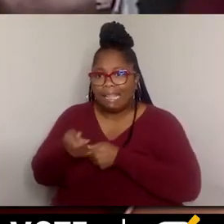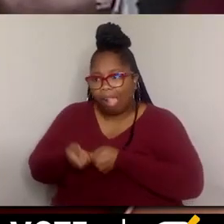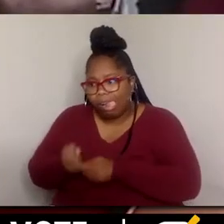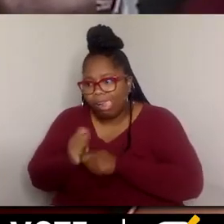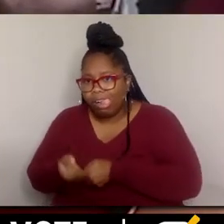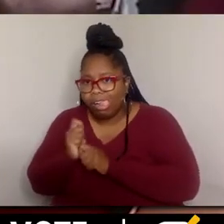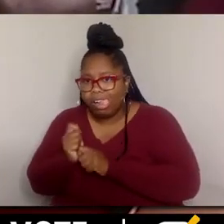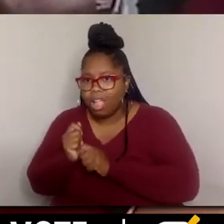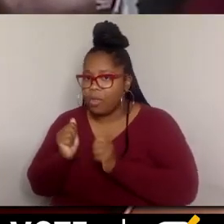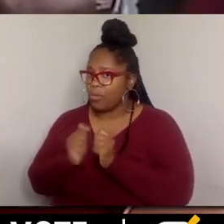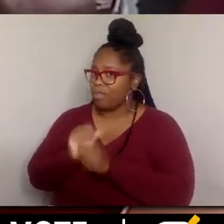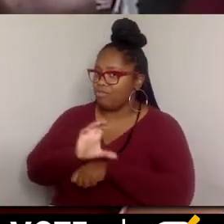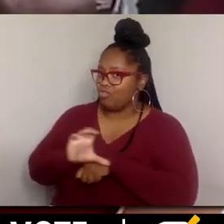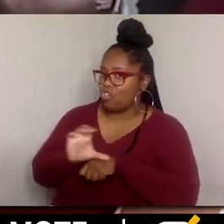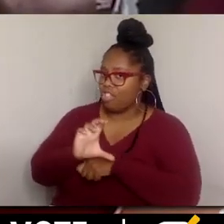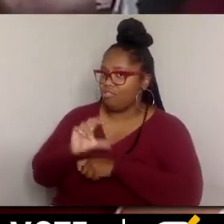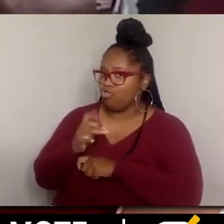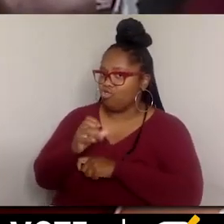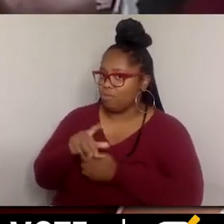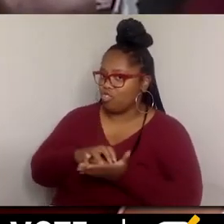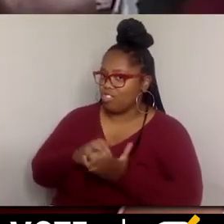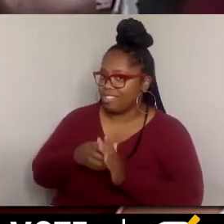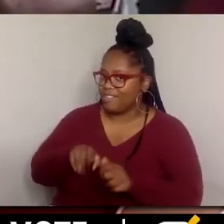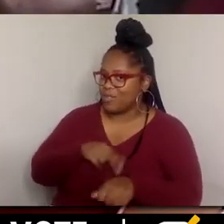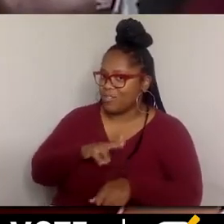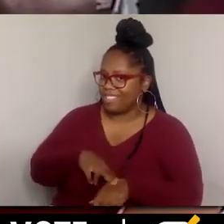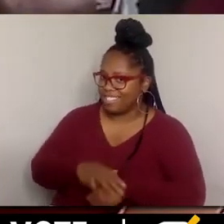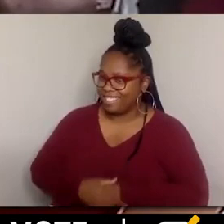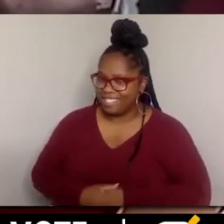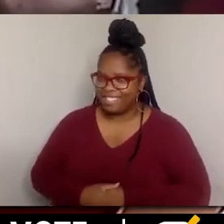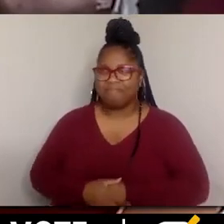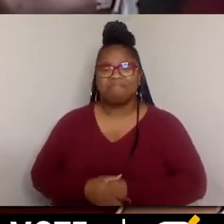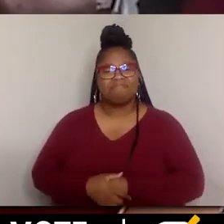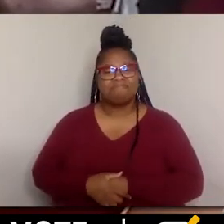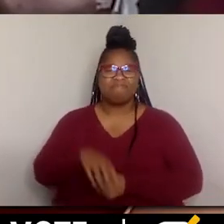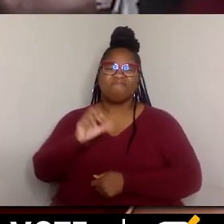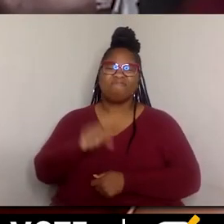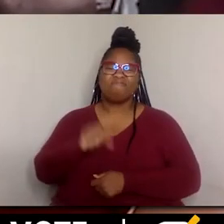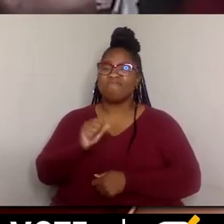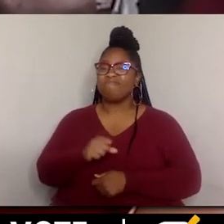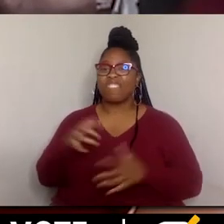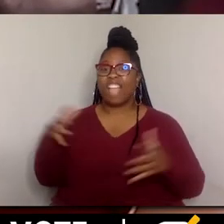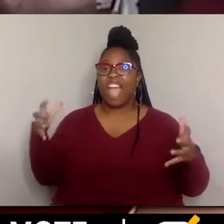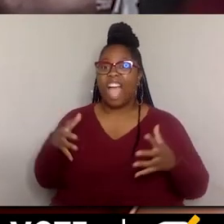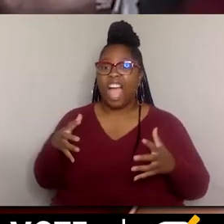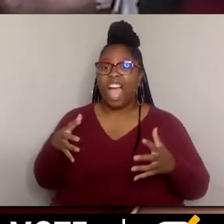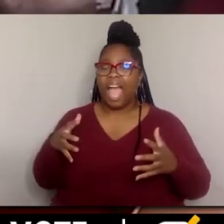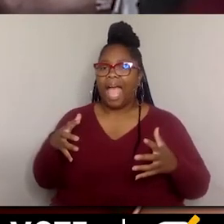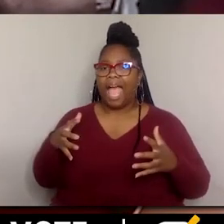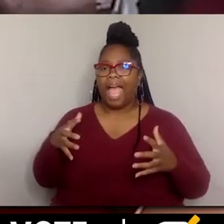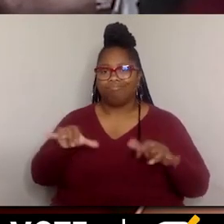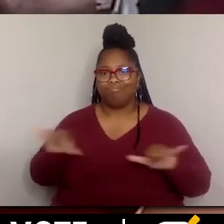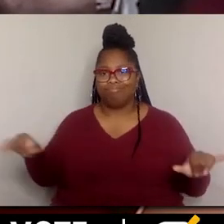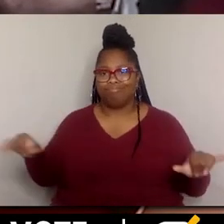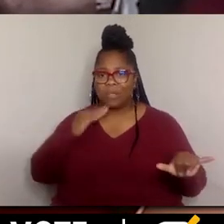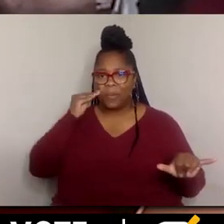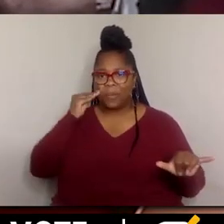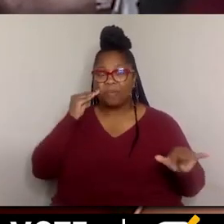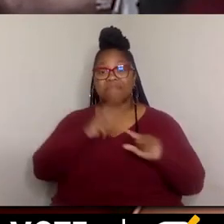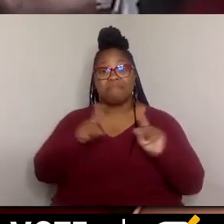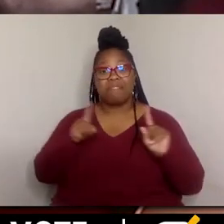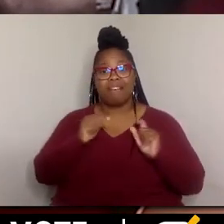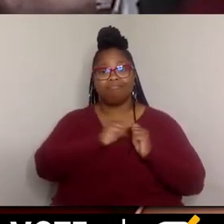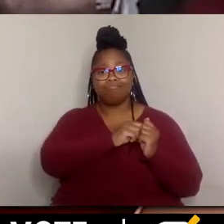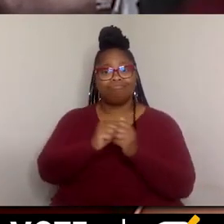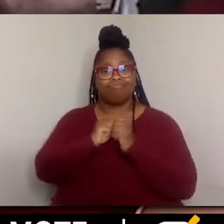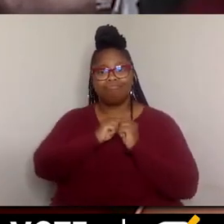of course. We may be physically apart, but we are together in union spirit